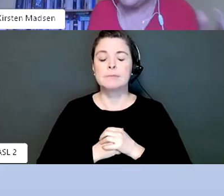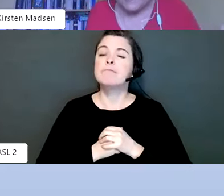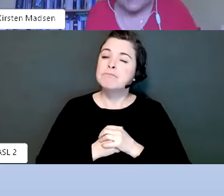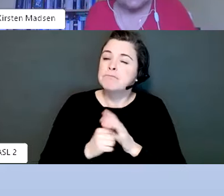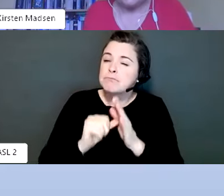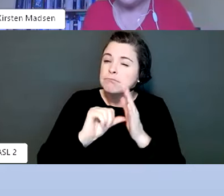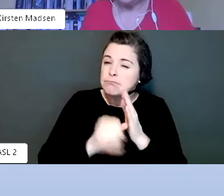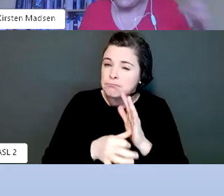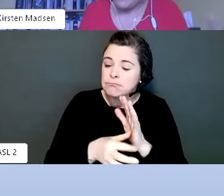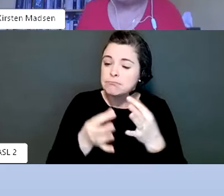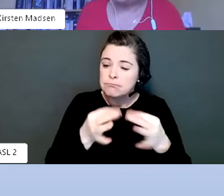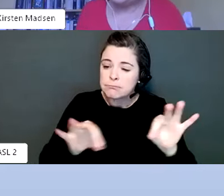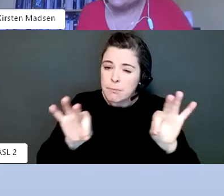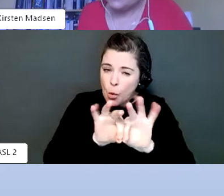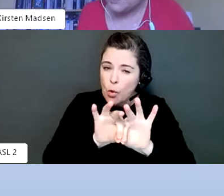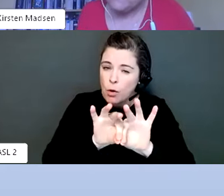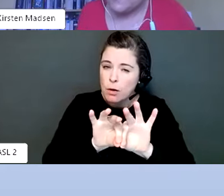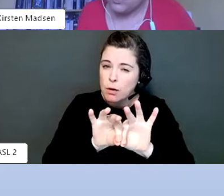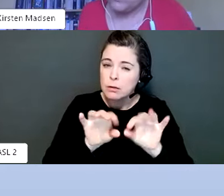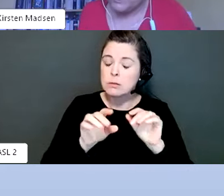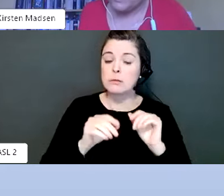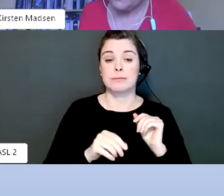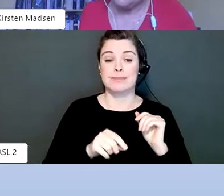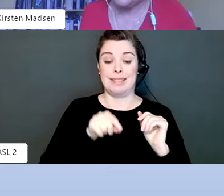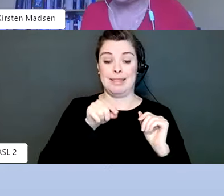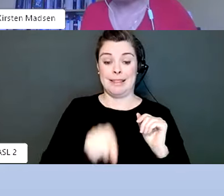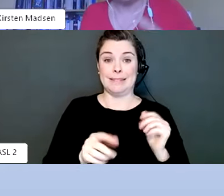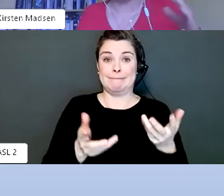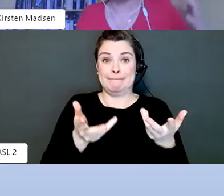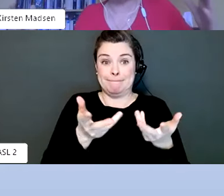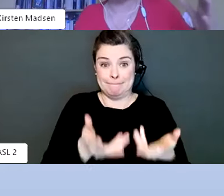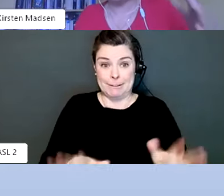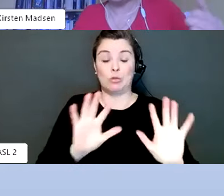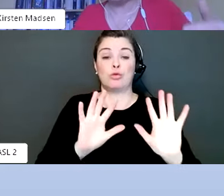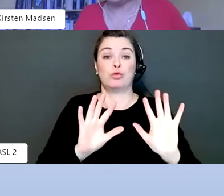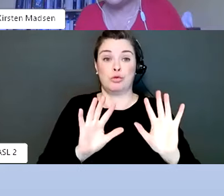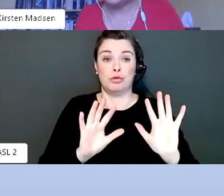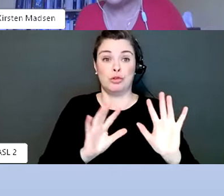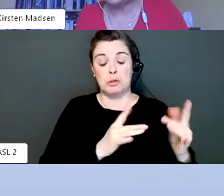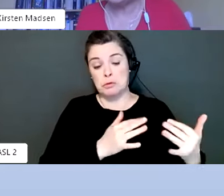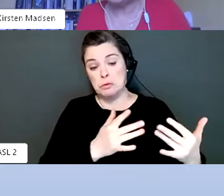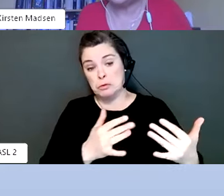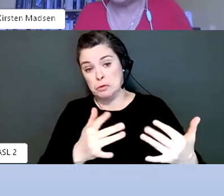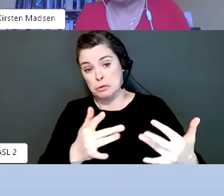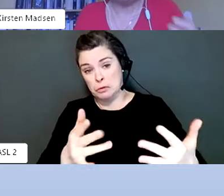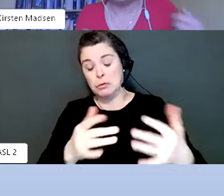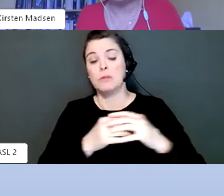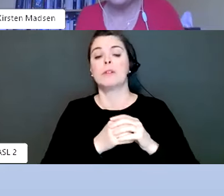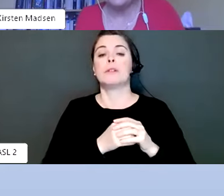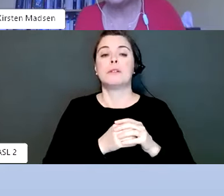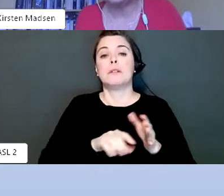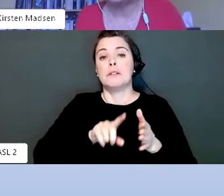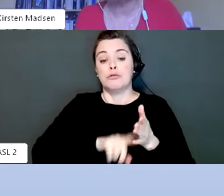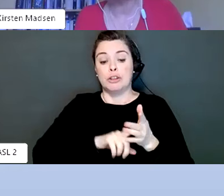is that after this initiative is over, and the Sheridan research group pulls